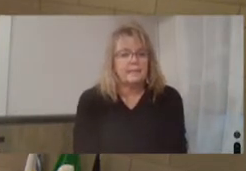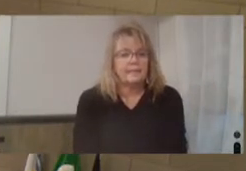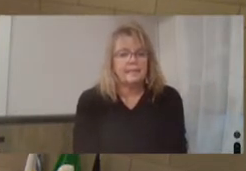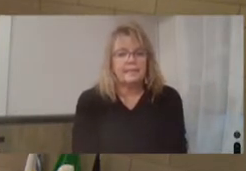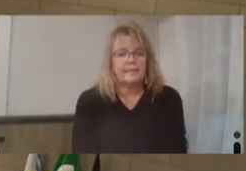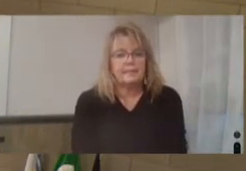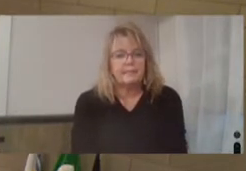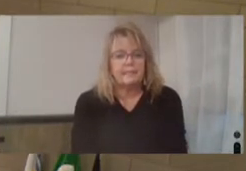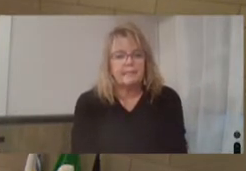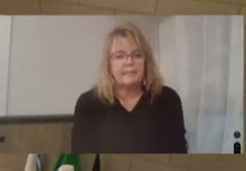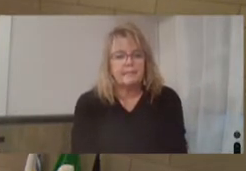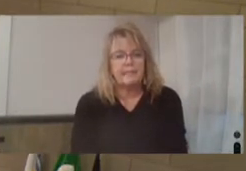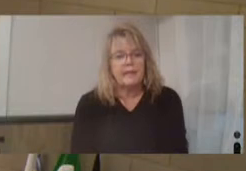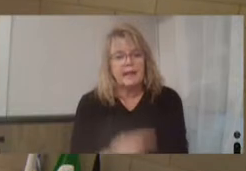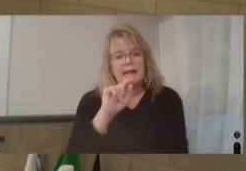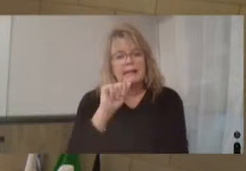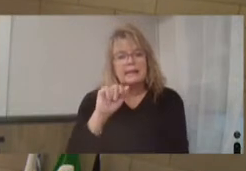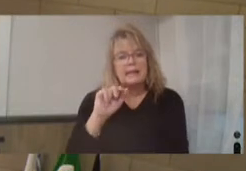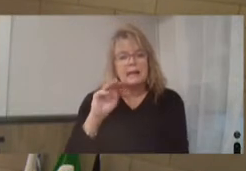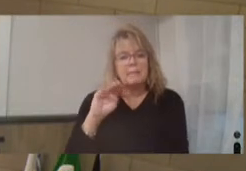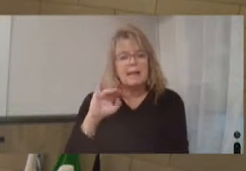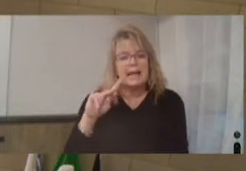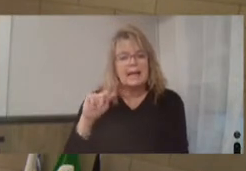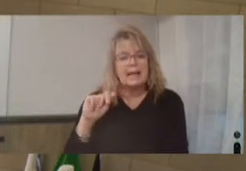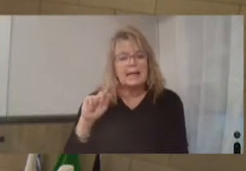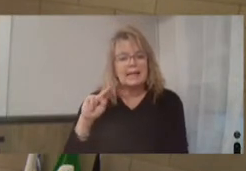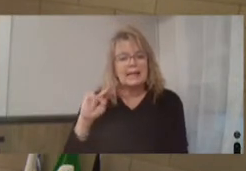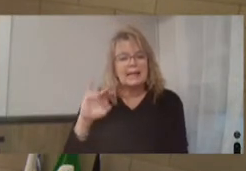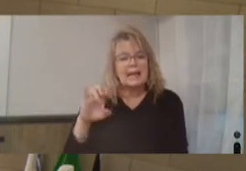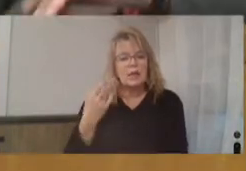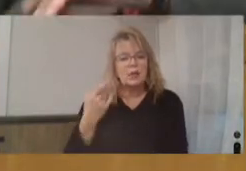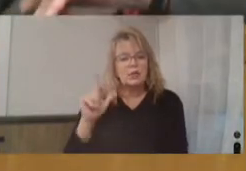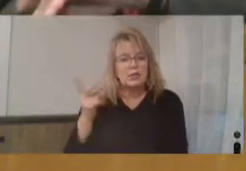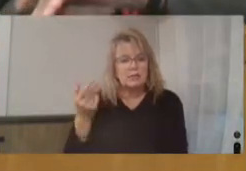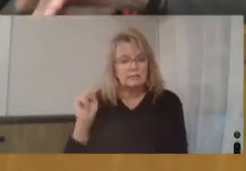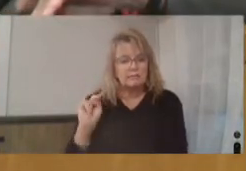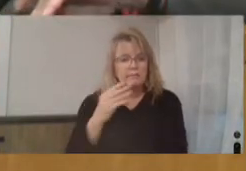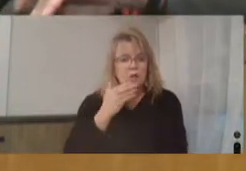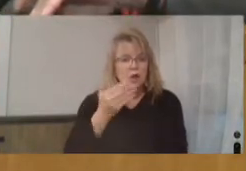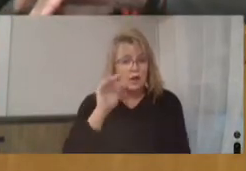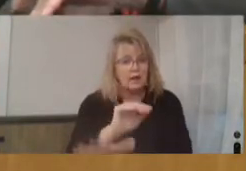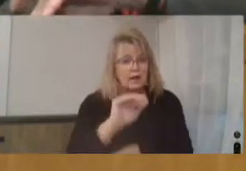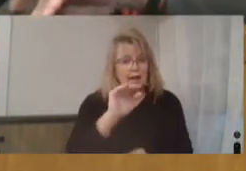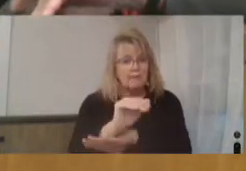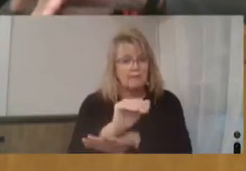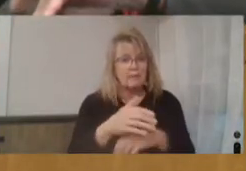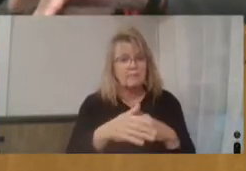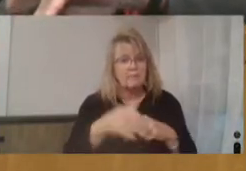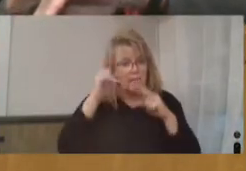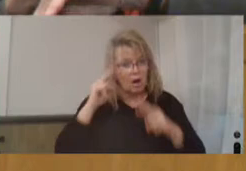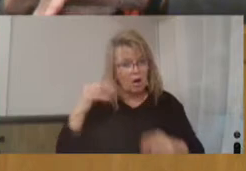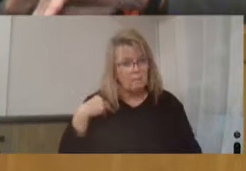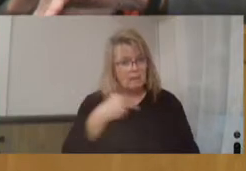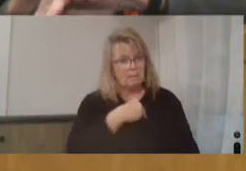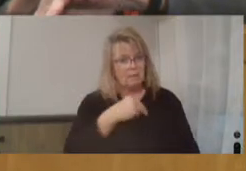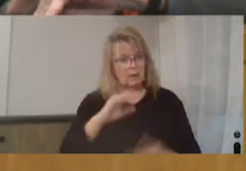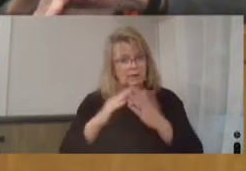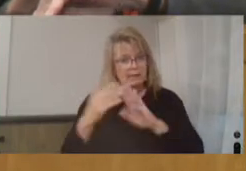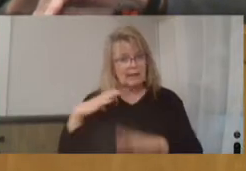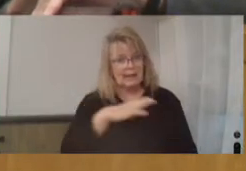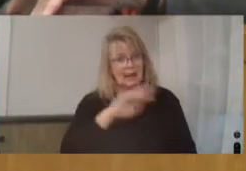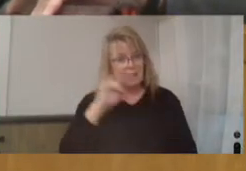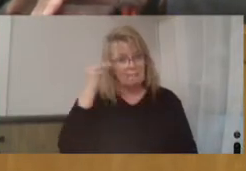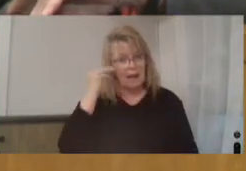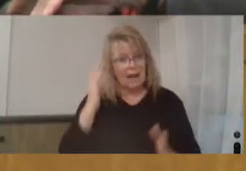Tanika Nicholson? Yes. Thank you. Good evening, honorable members of the City Councils, Mayor Lyles.